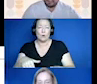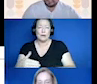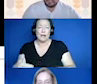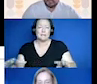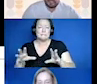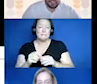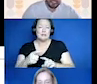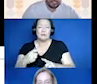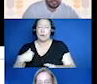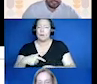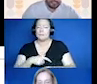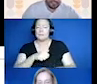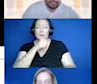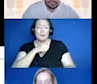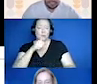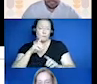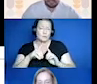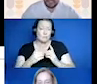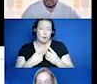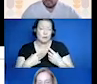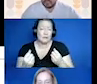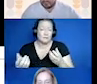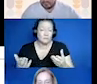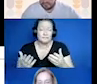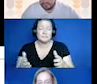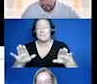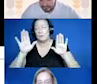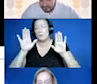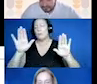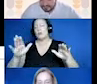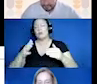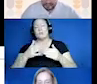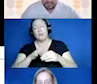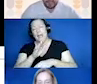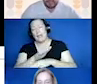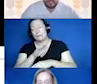at Arizona Department of Health Services. Have a